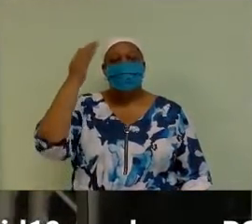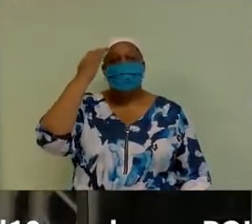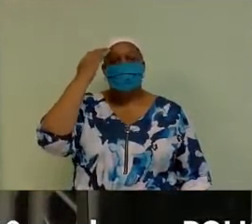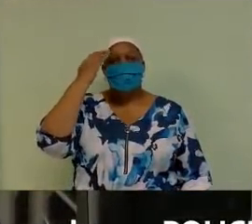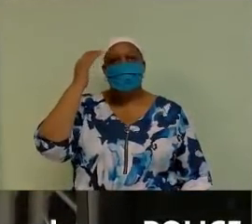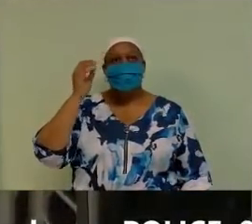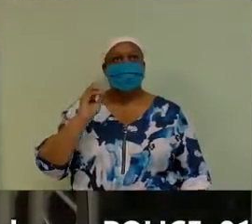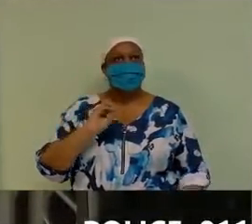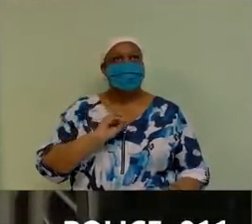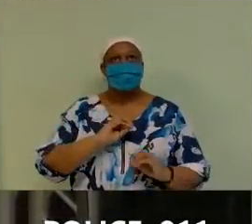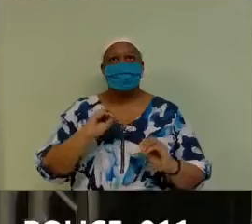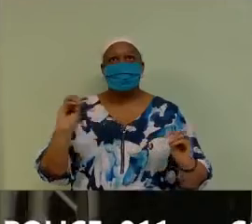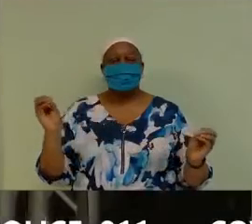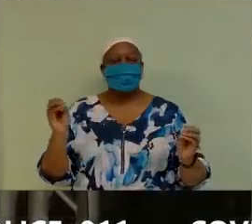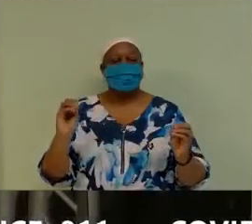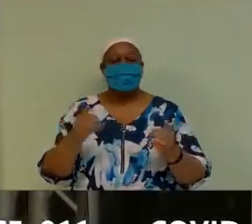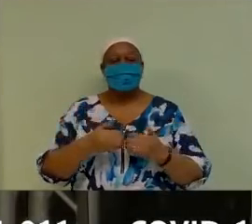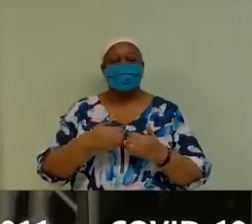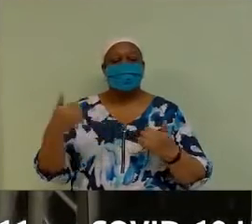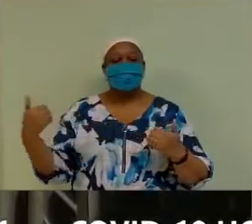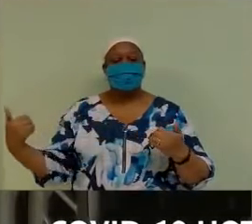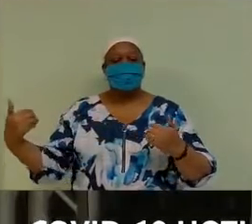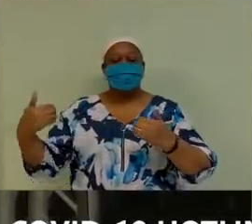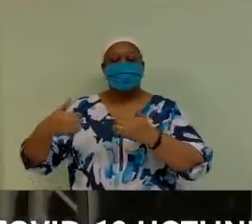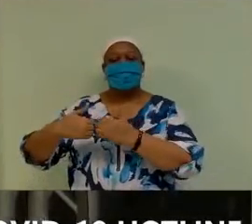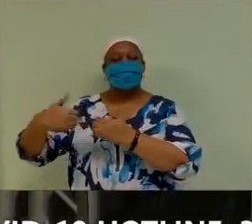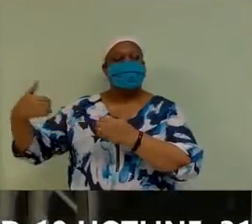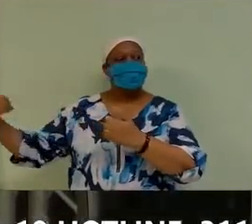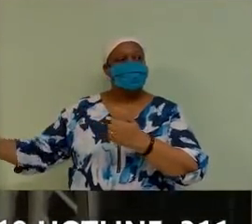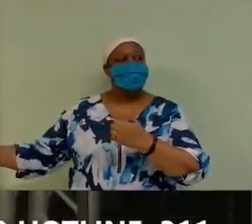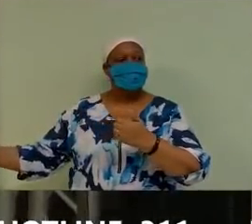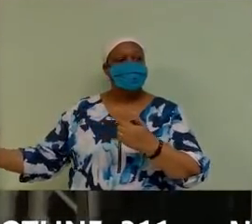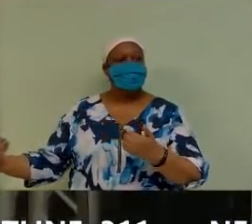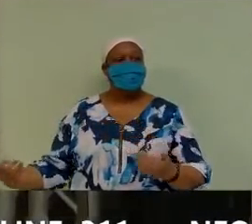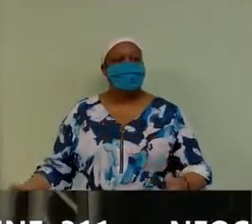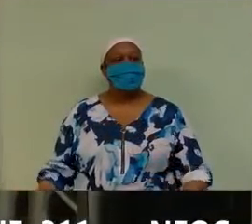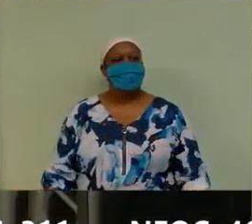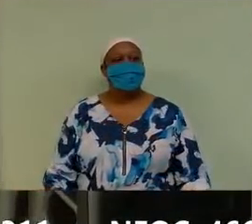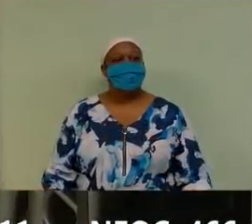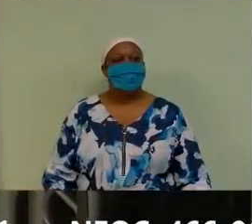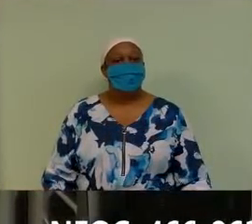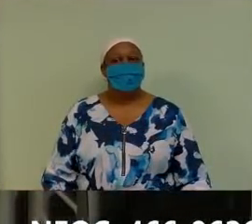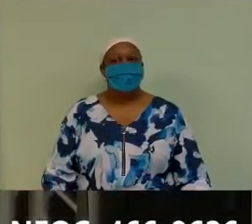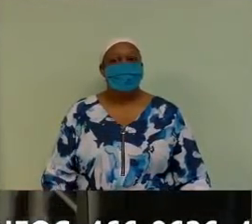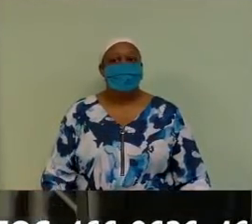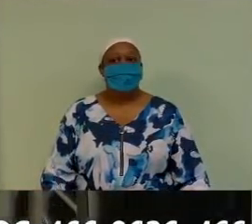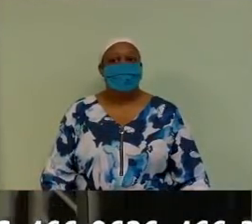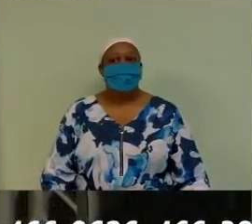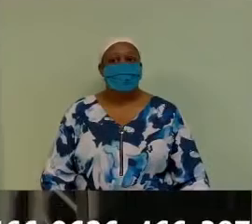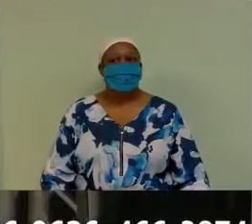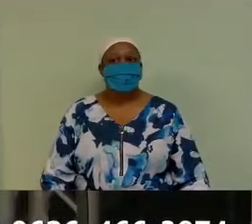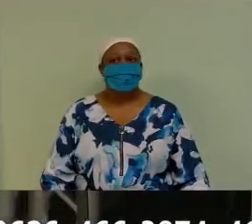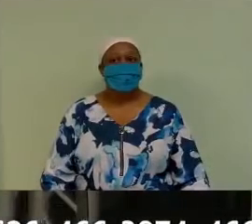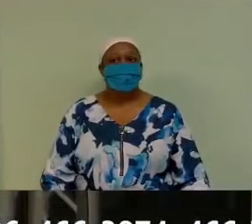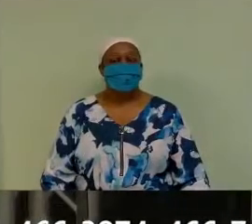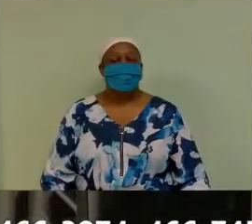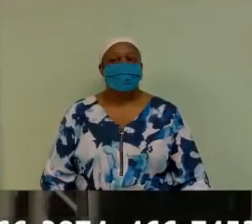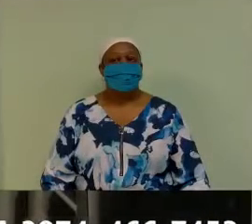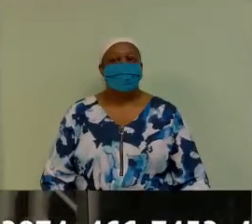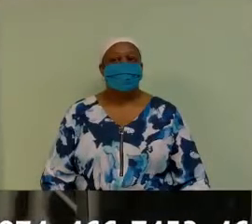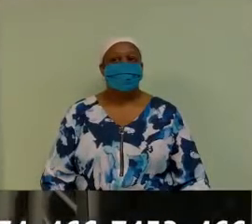for social distancing. No social distancing constraints